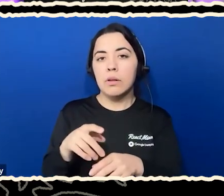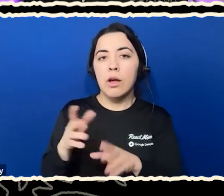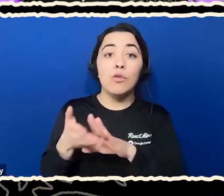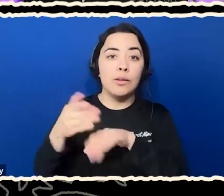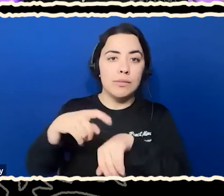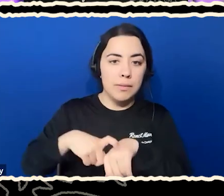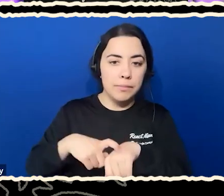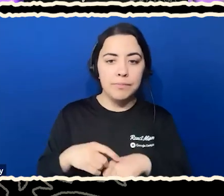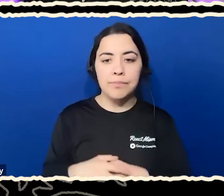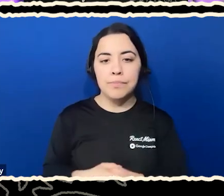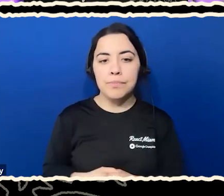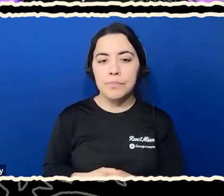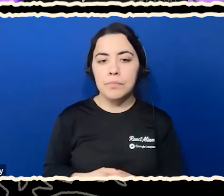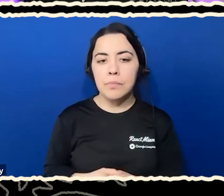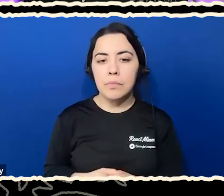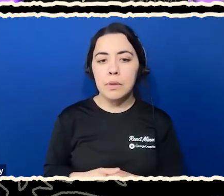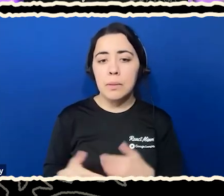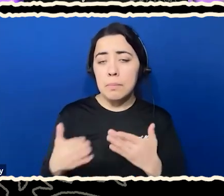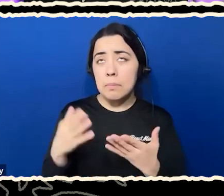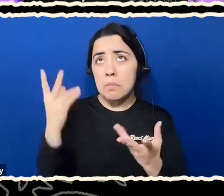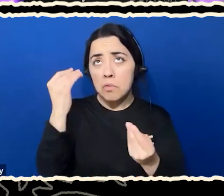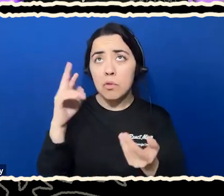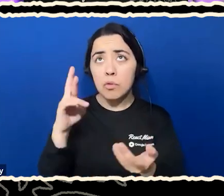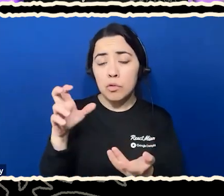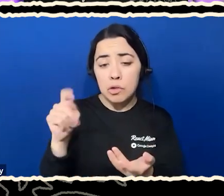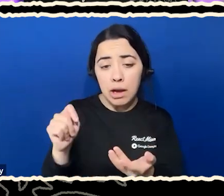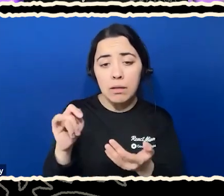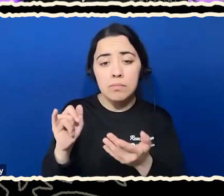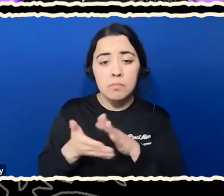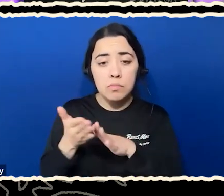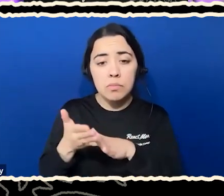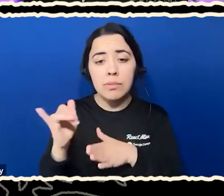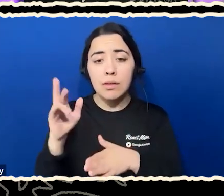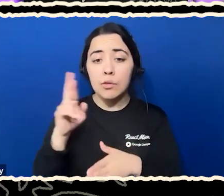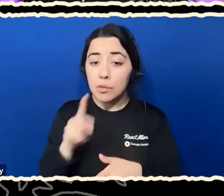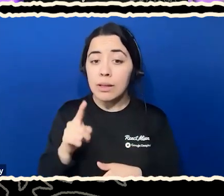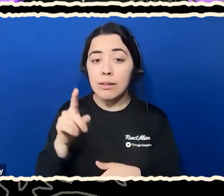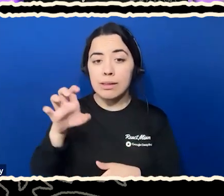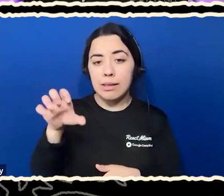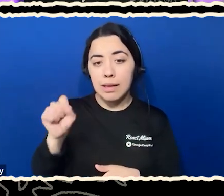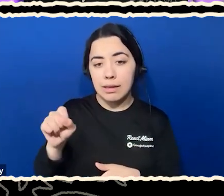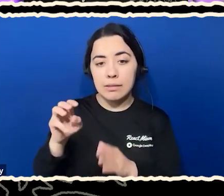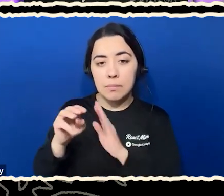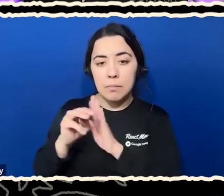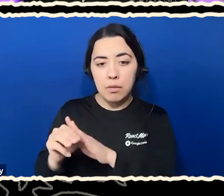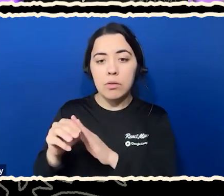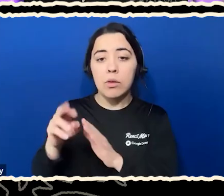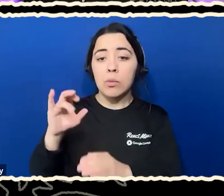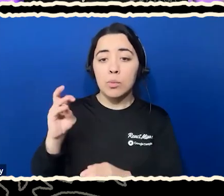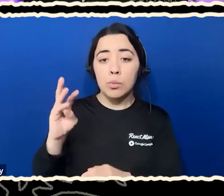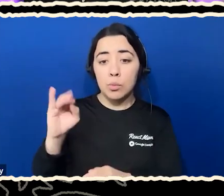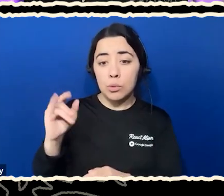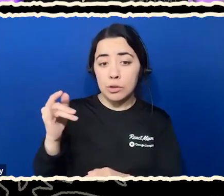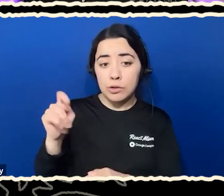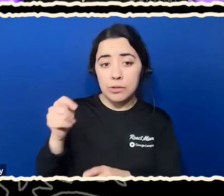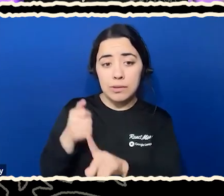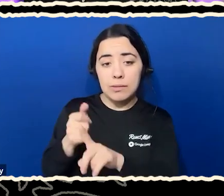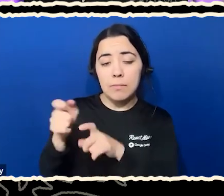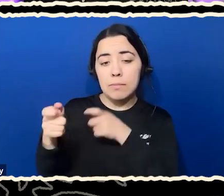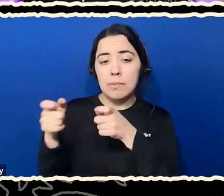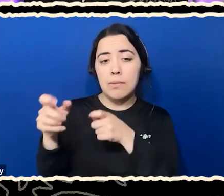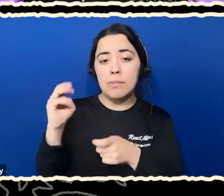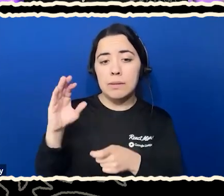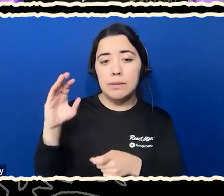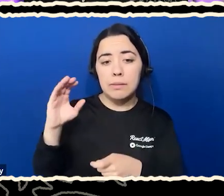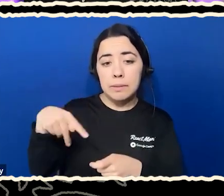module. And the widget, of course, also has to handle the MCP UI handshake with the host. So far, we just tackle how to render React on a